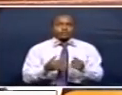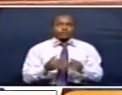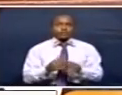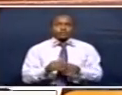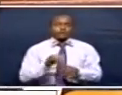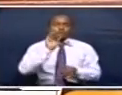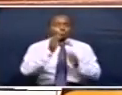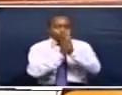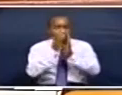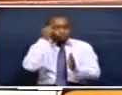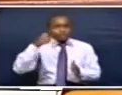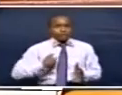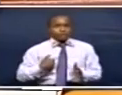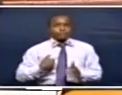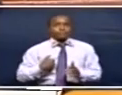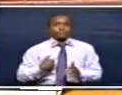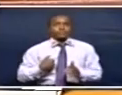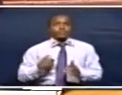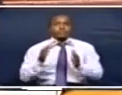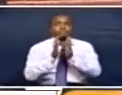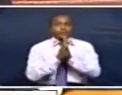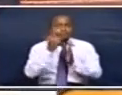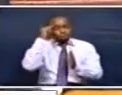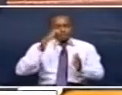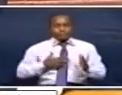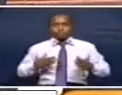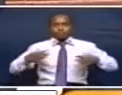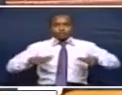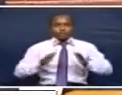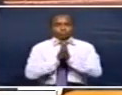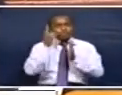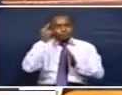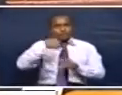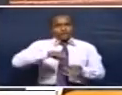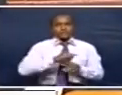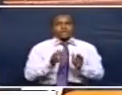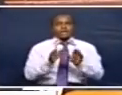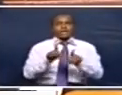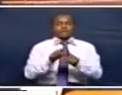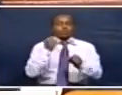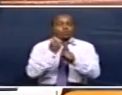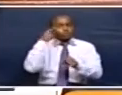mniombe. Please pray for me. Pray for my people of Machakos. Pray for all of us as we do God's work.